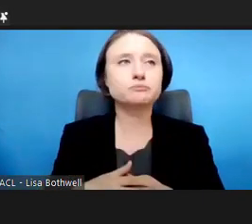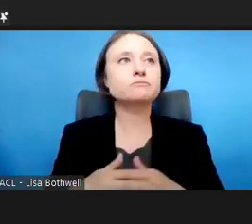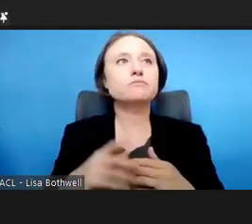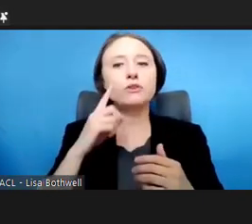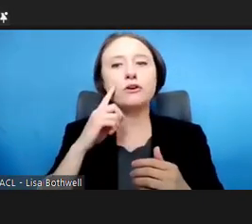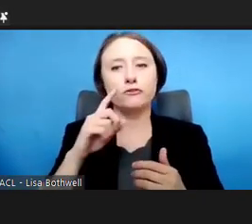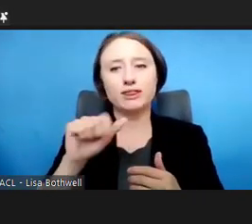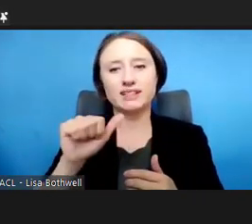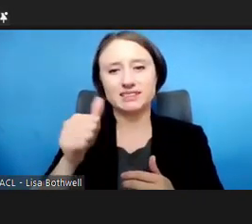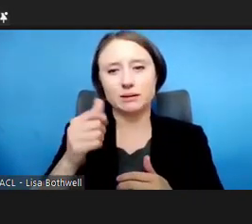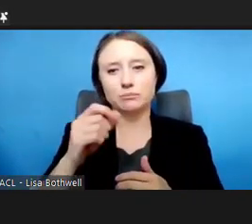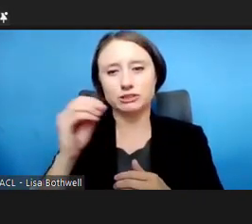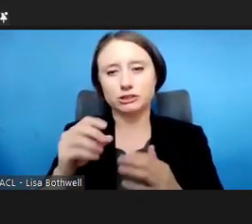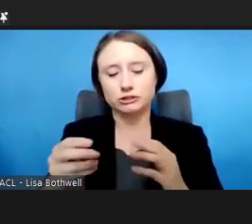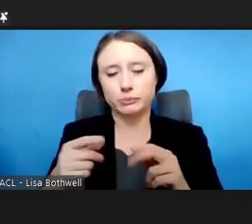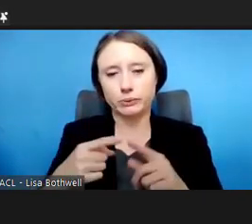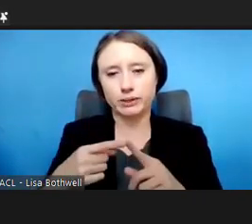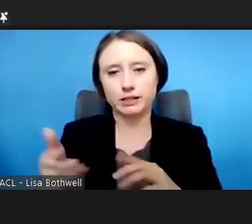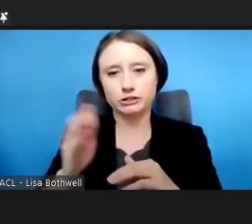FMAP dollars